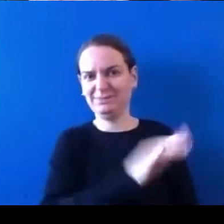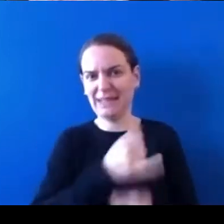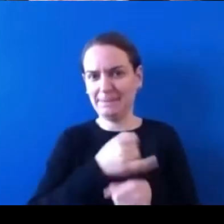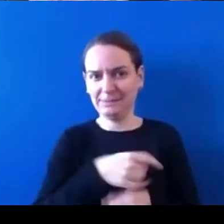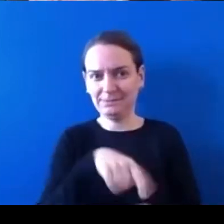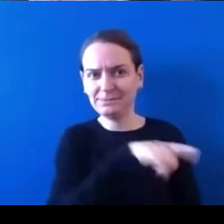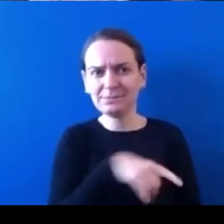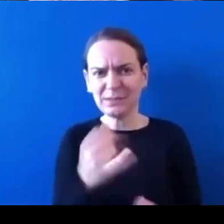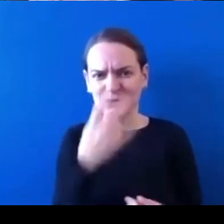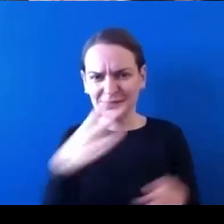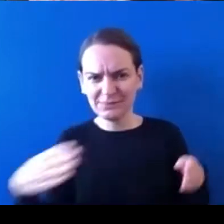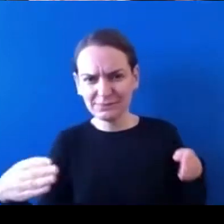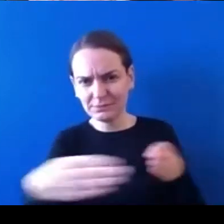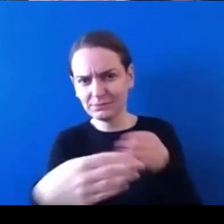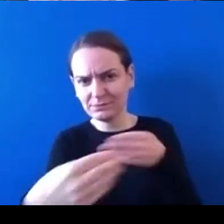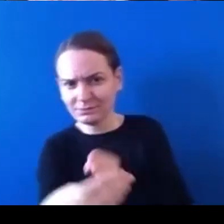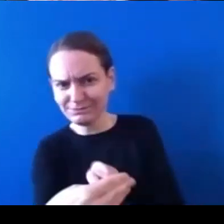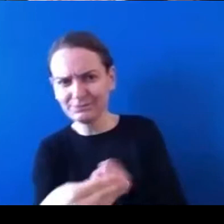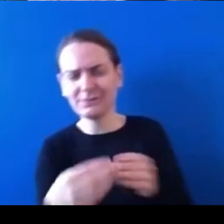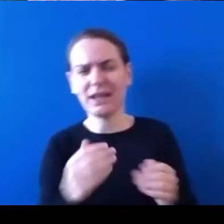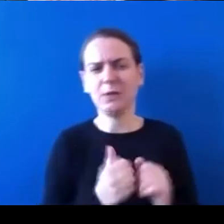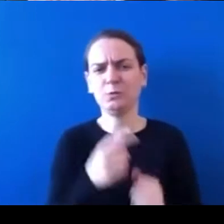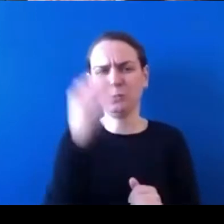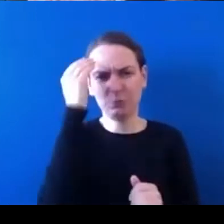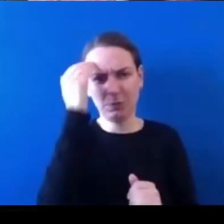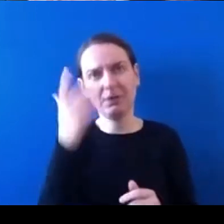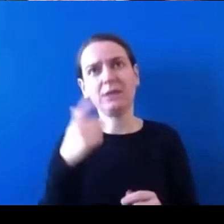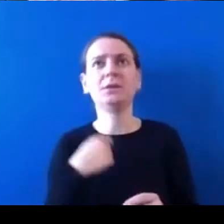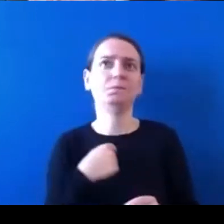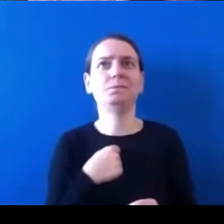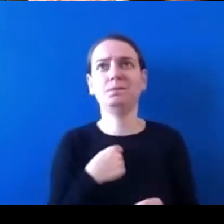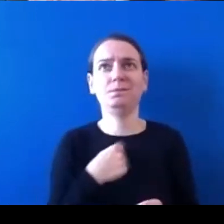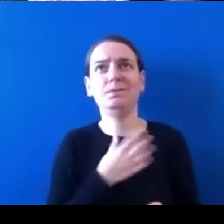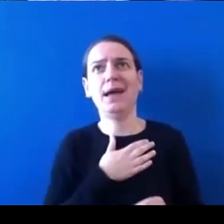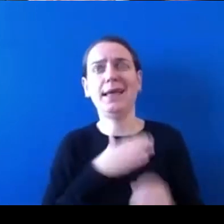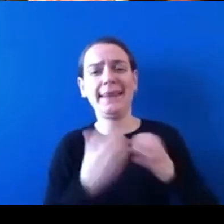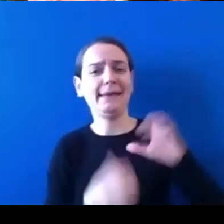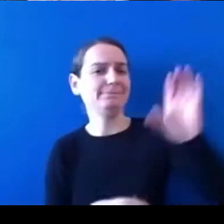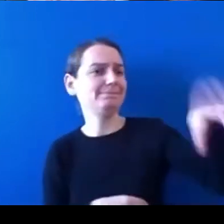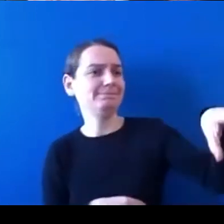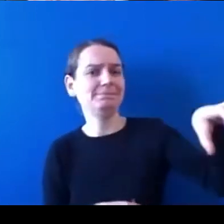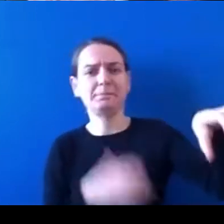class to another. You may need to use and ask for accommodation if one class